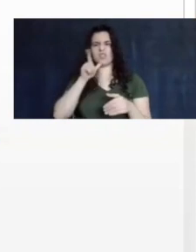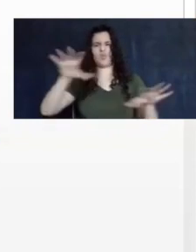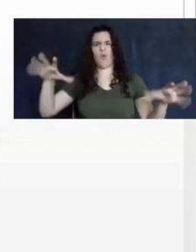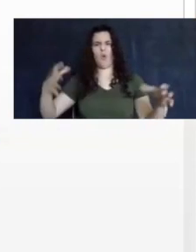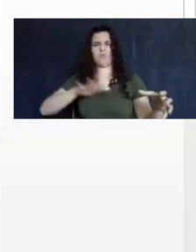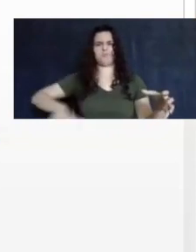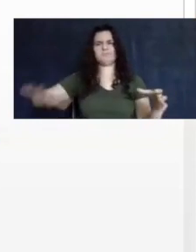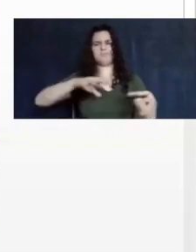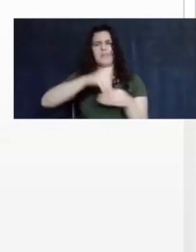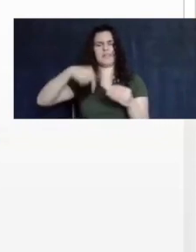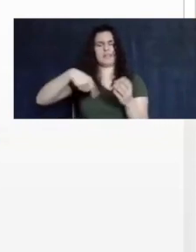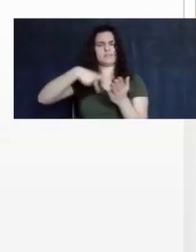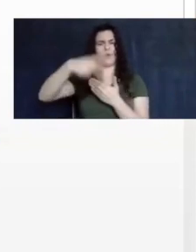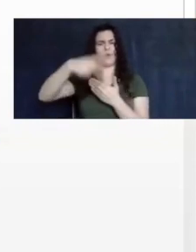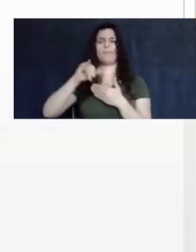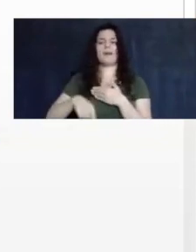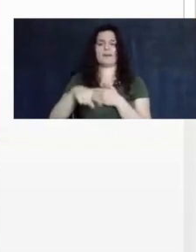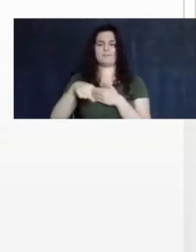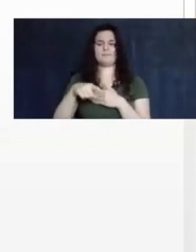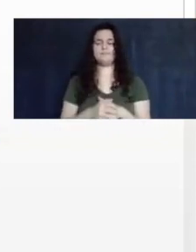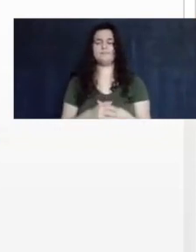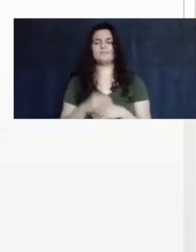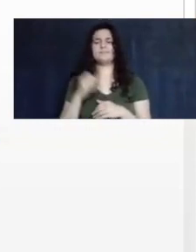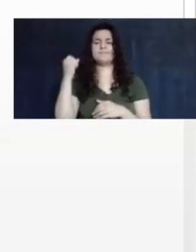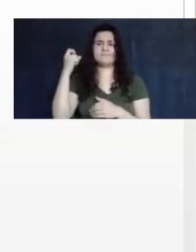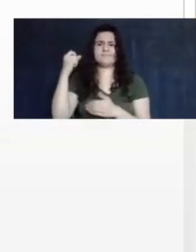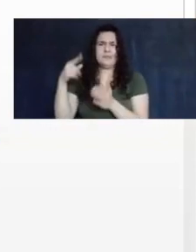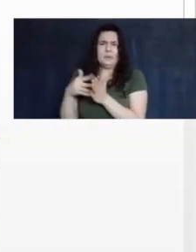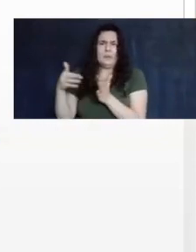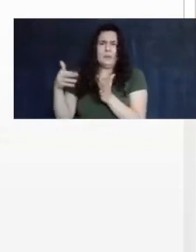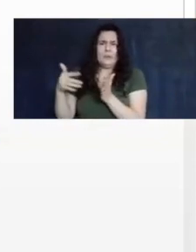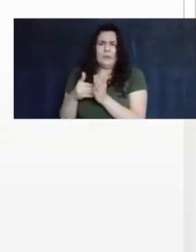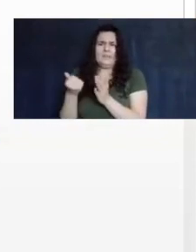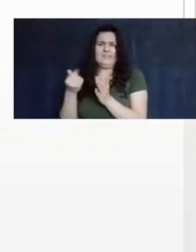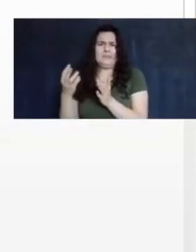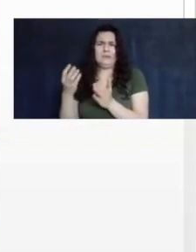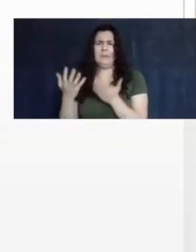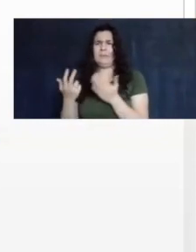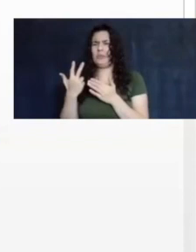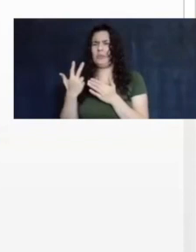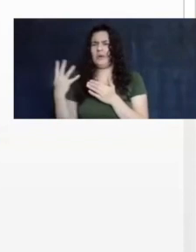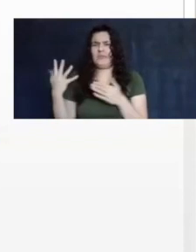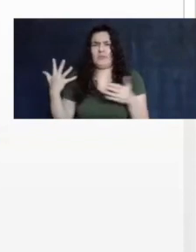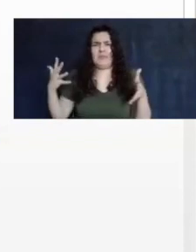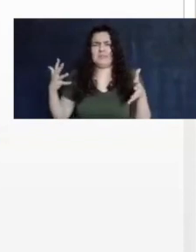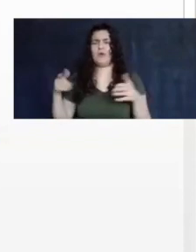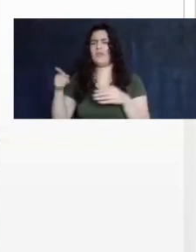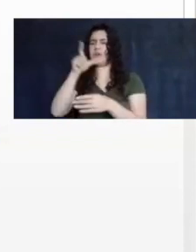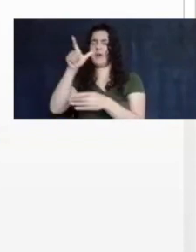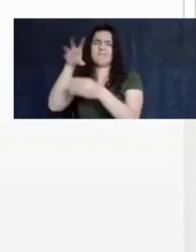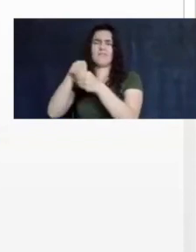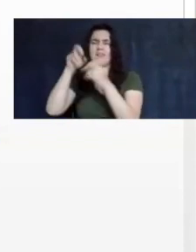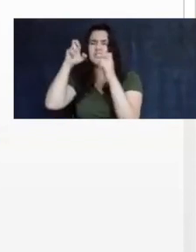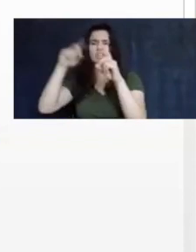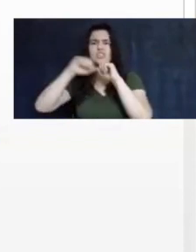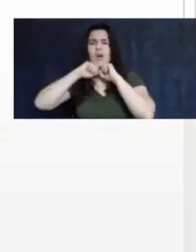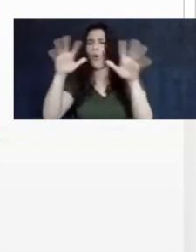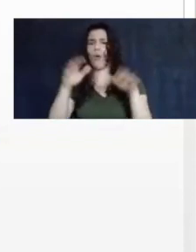and a very small number, 3 or 4 at a time, that are not in education, and they're just looking to further their